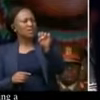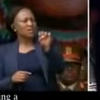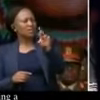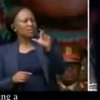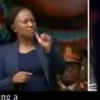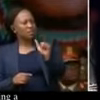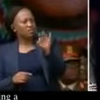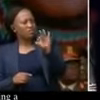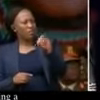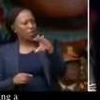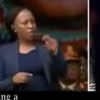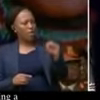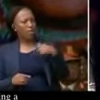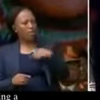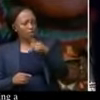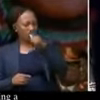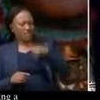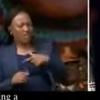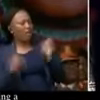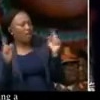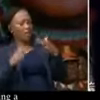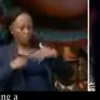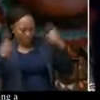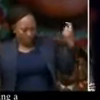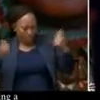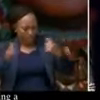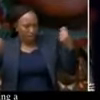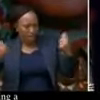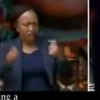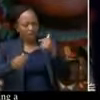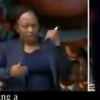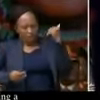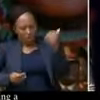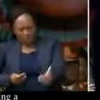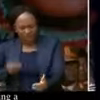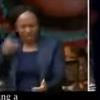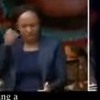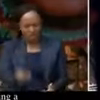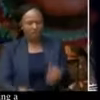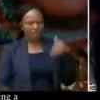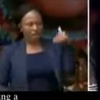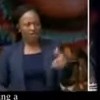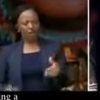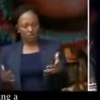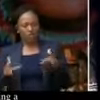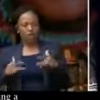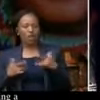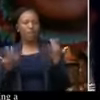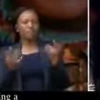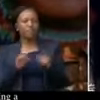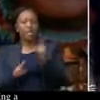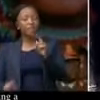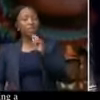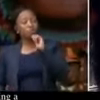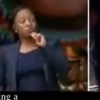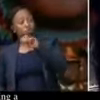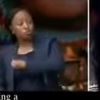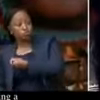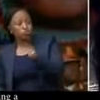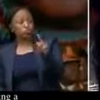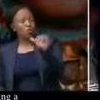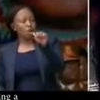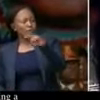Mandela. We will celebrate Winnie Mandela forever, for as long as we are still alive. If it's true that